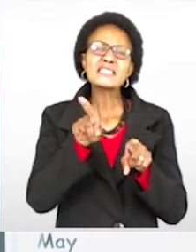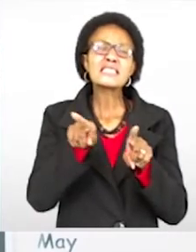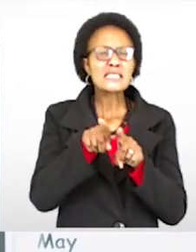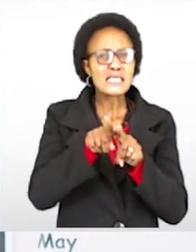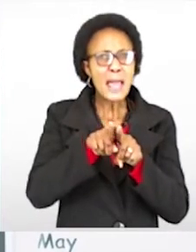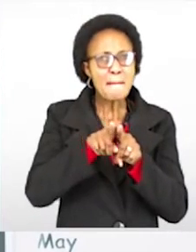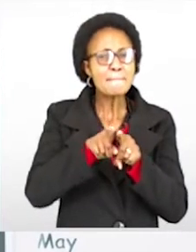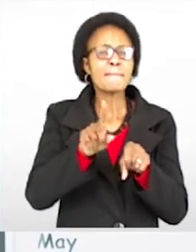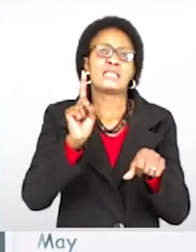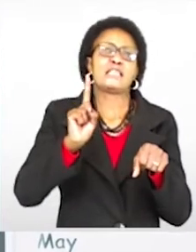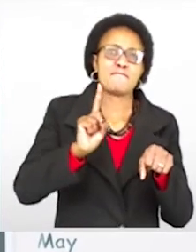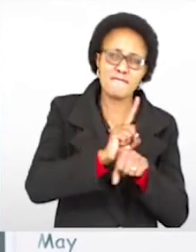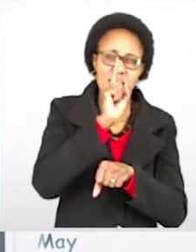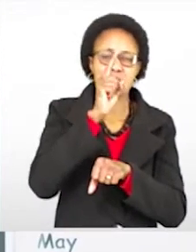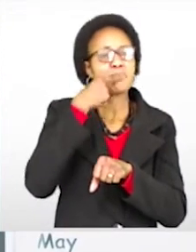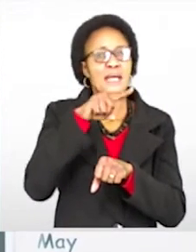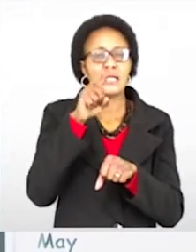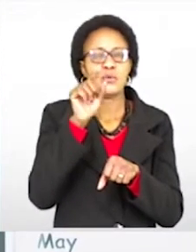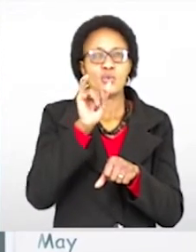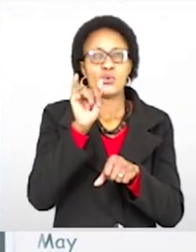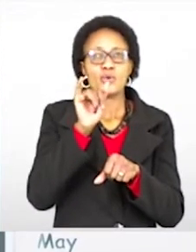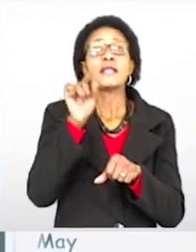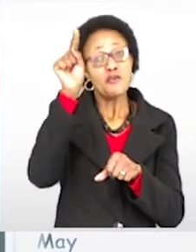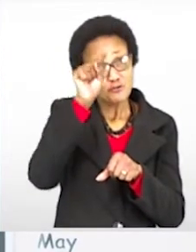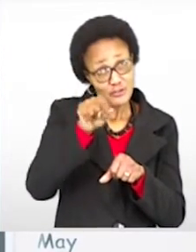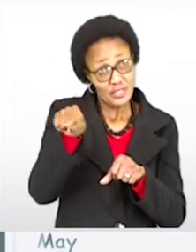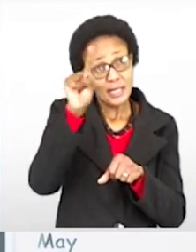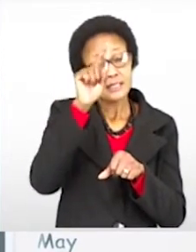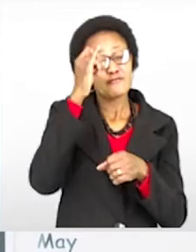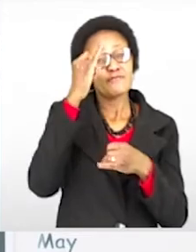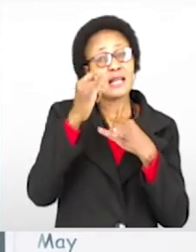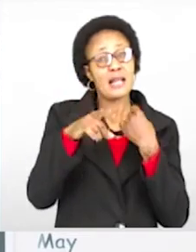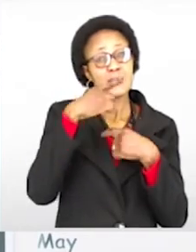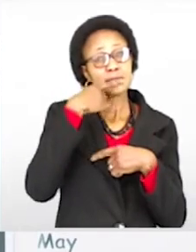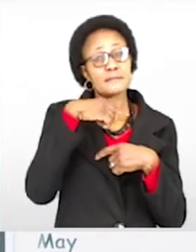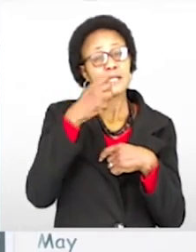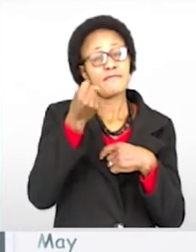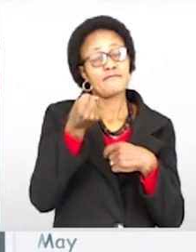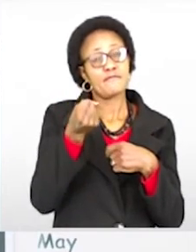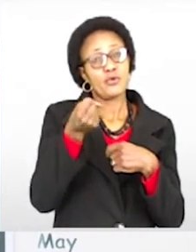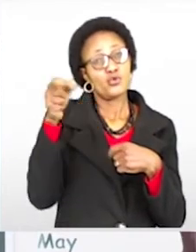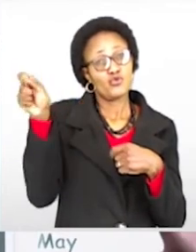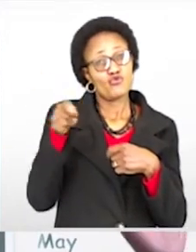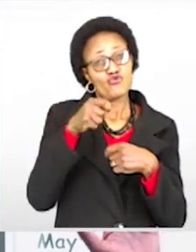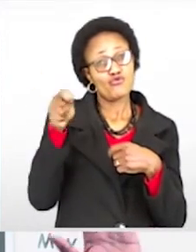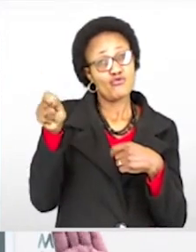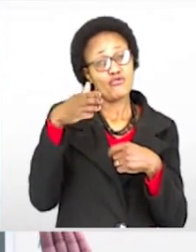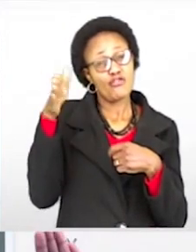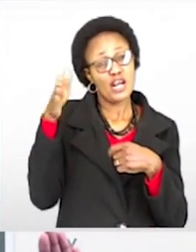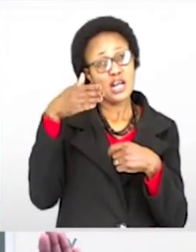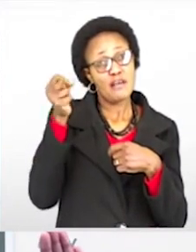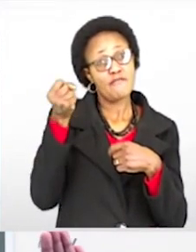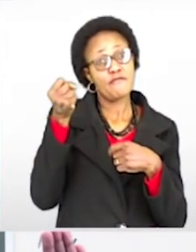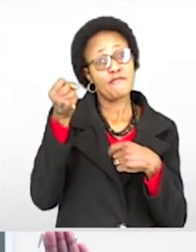Wonderful. I want you to circle that one as well. The last one has a man with the flag and his hand is up